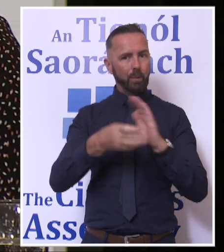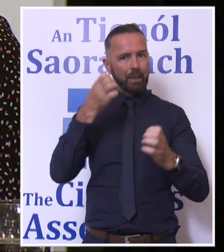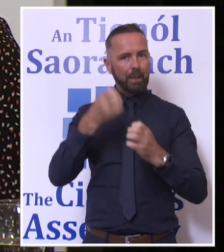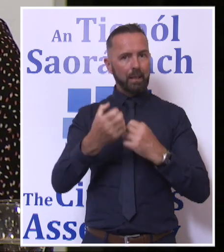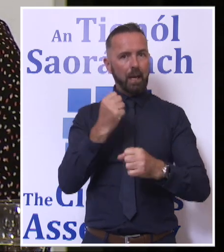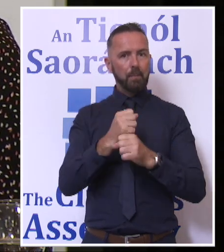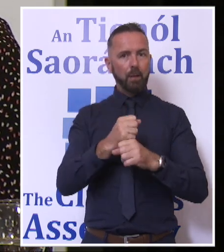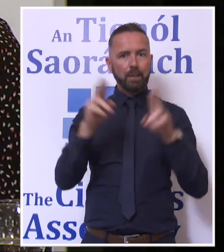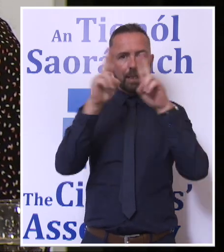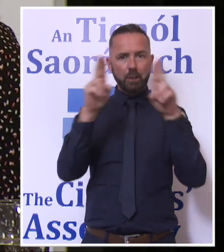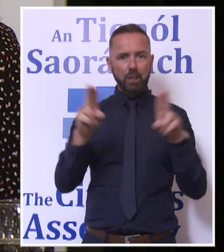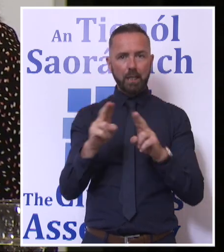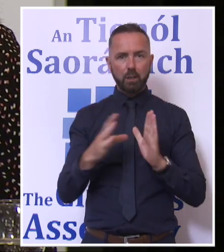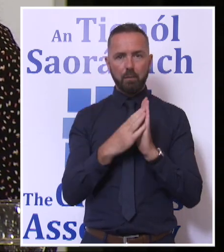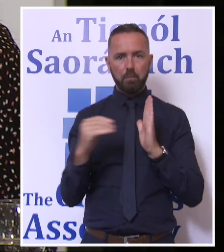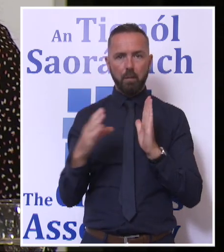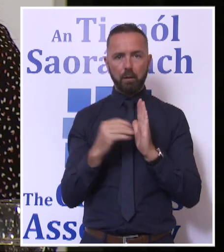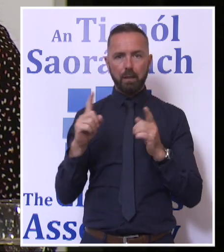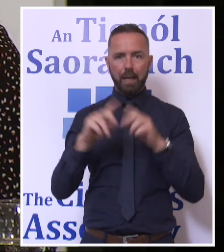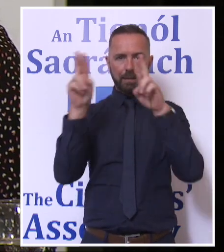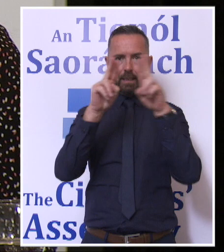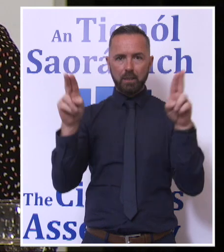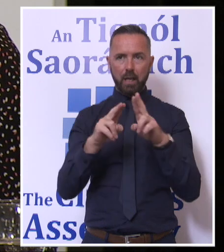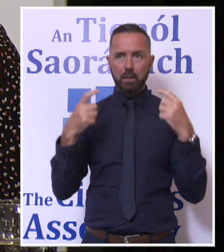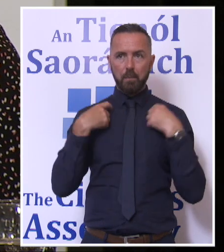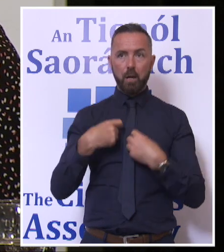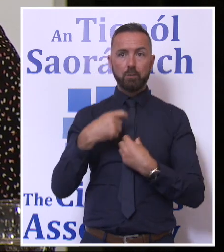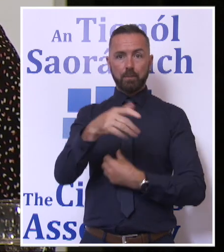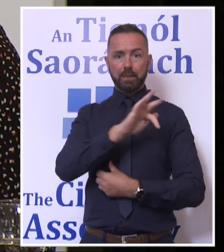about international models and from international mayors themselves.